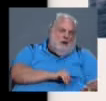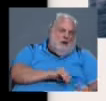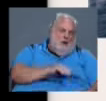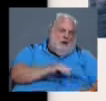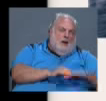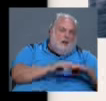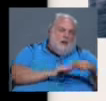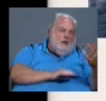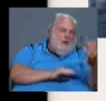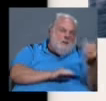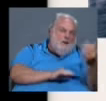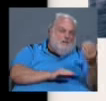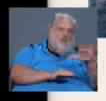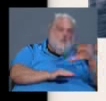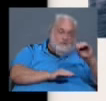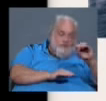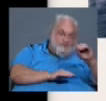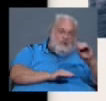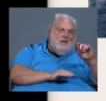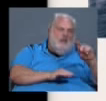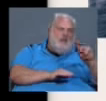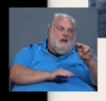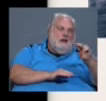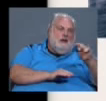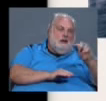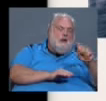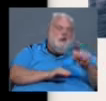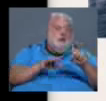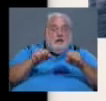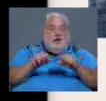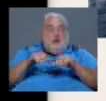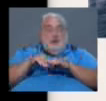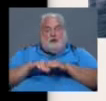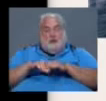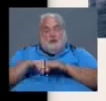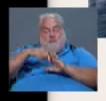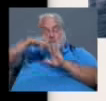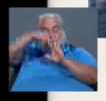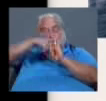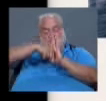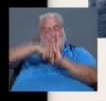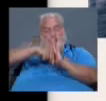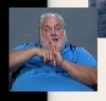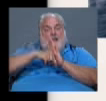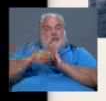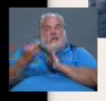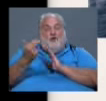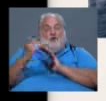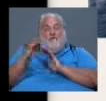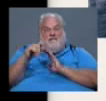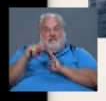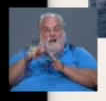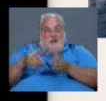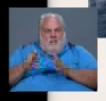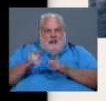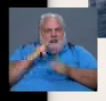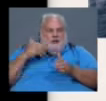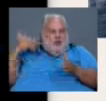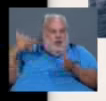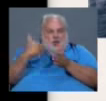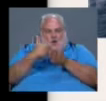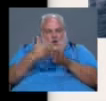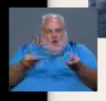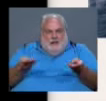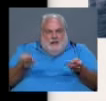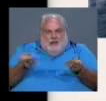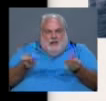more. We do have a shallow draft, about 13 feet, which will allow us to get in closer to shore, and very maneuverable ship. We have a lot